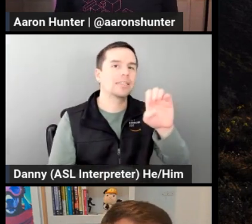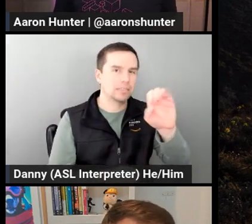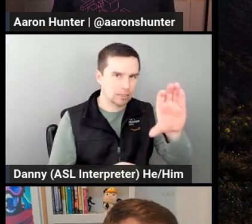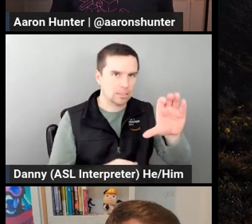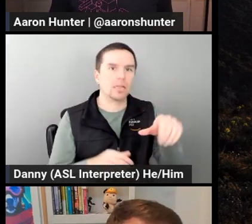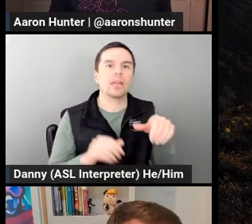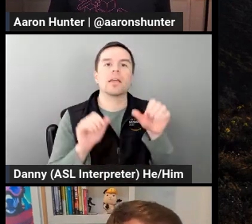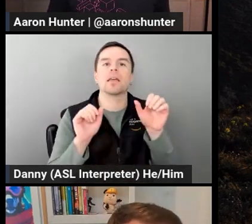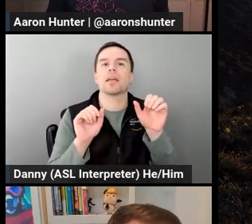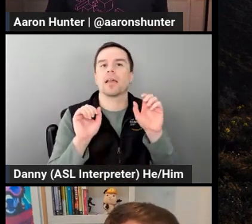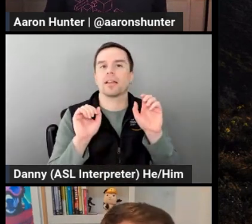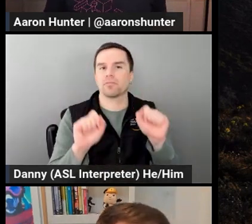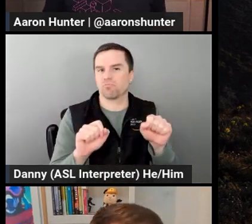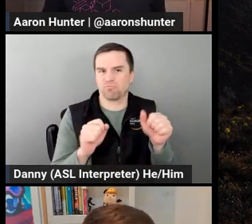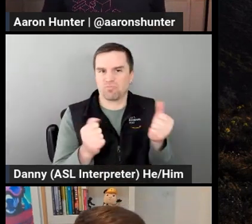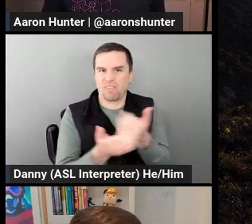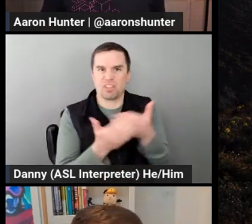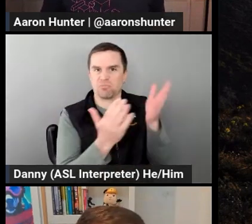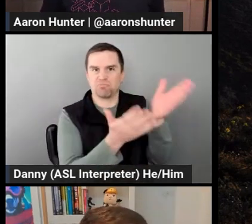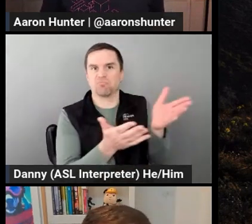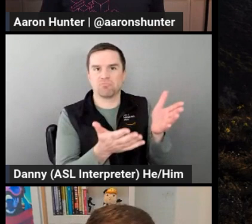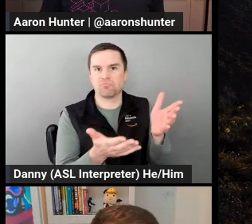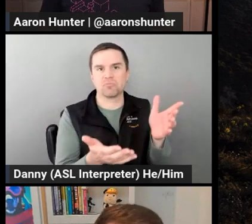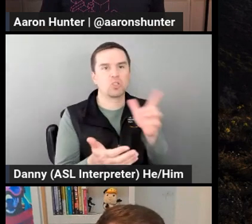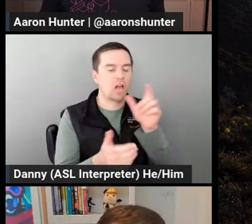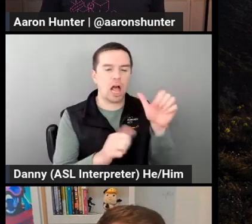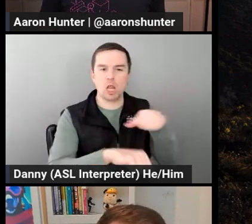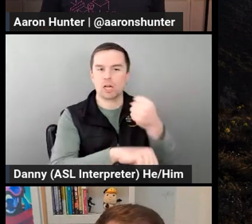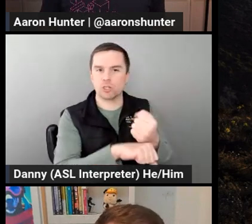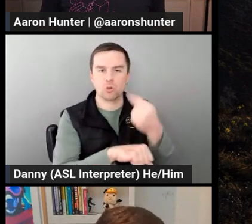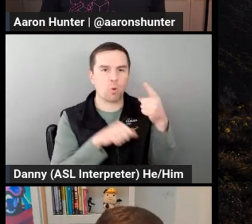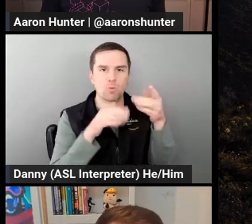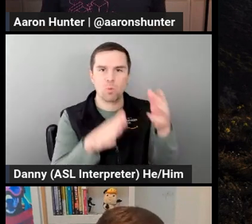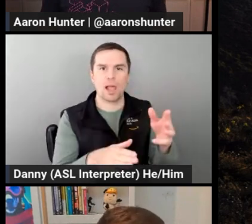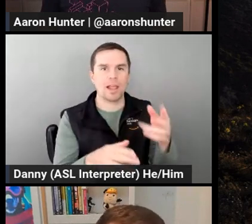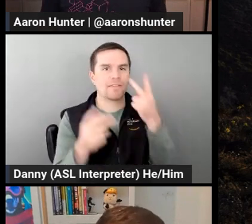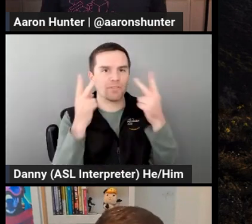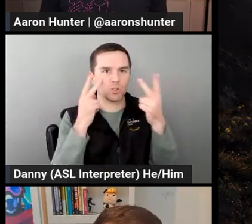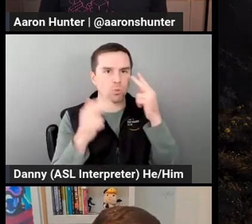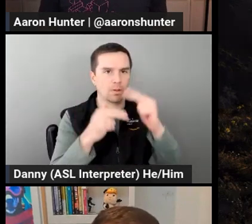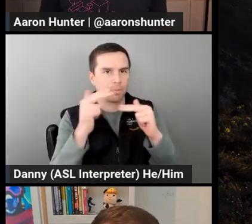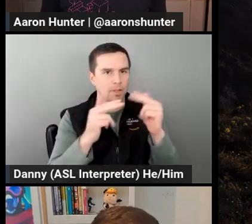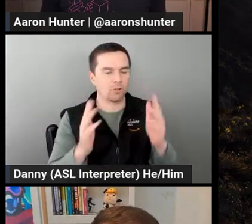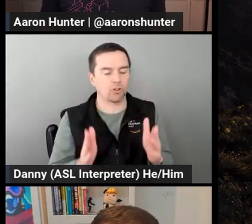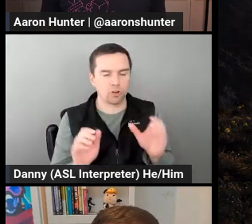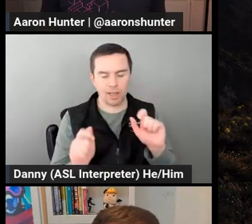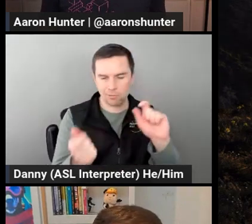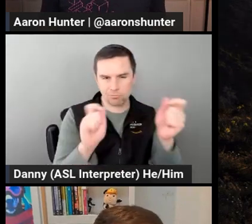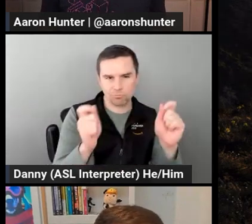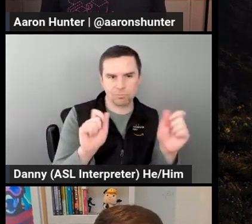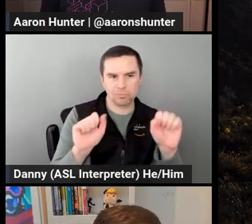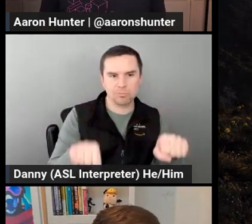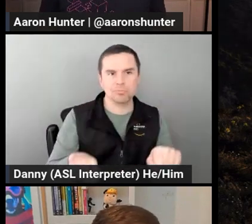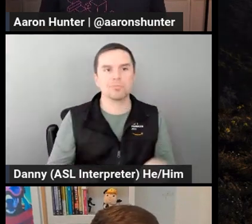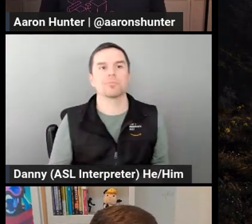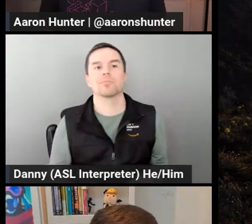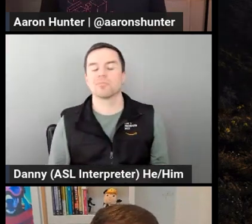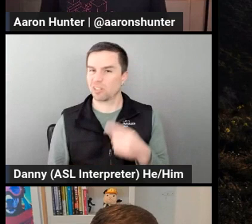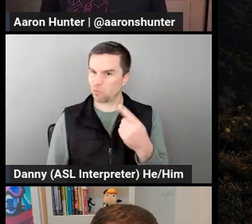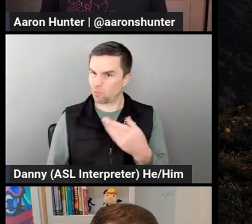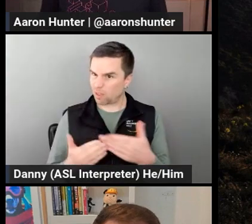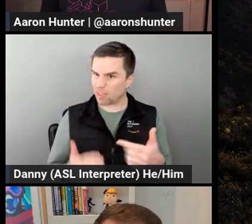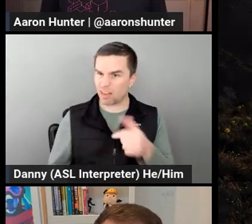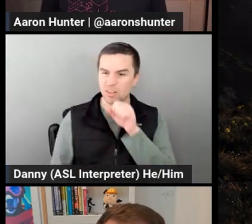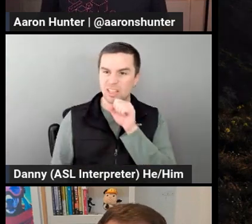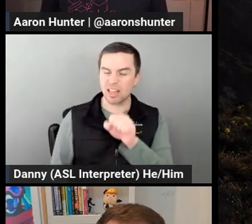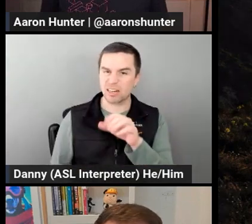one-way visual builder. Yeah, that's the bit I love the most. I think when I first heard about it, my initial inclination was, okay,